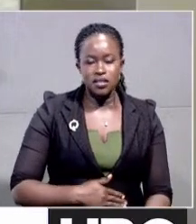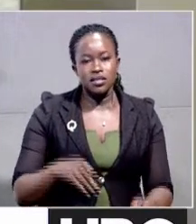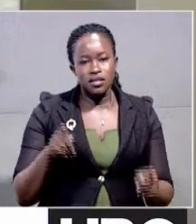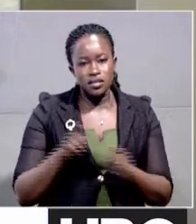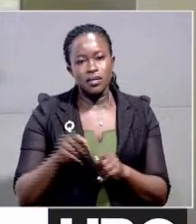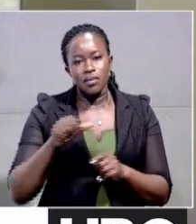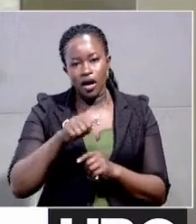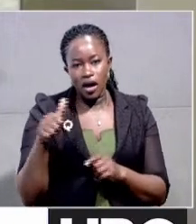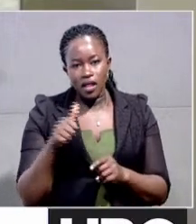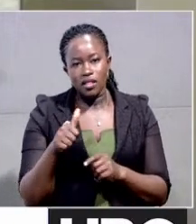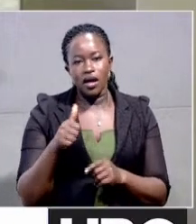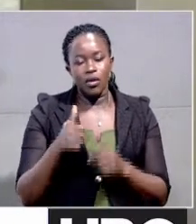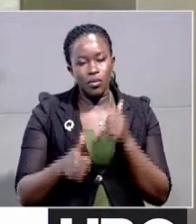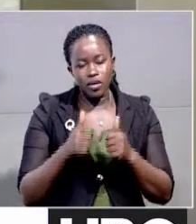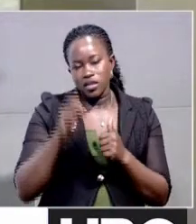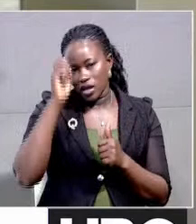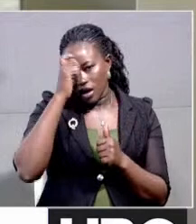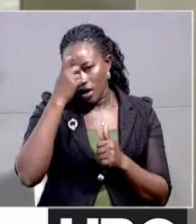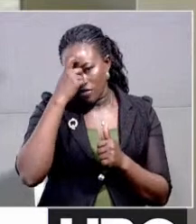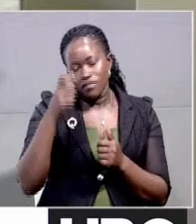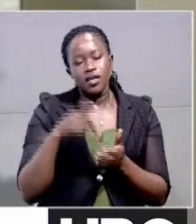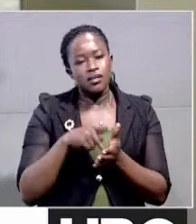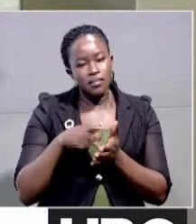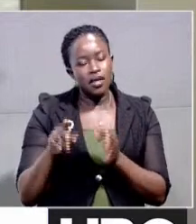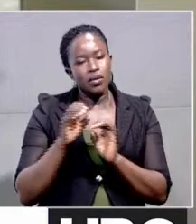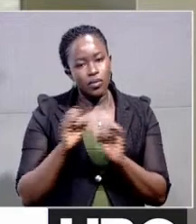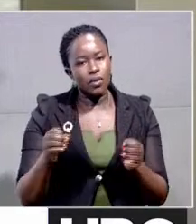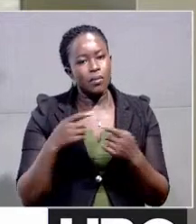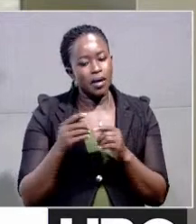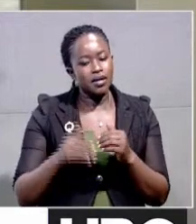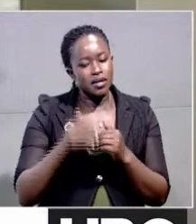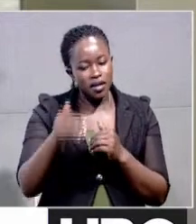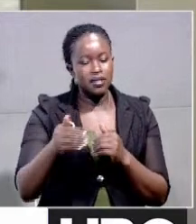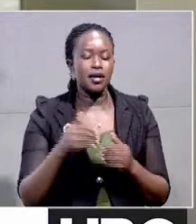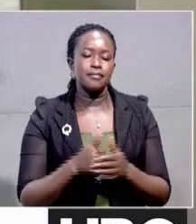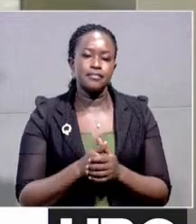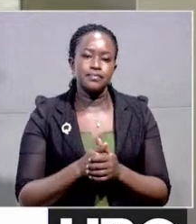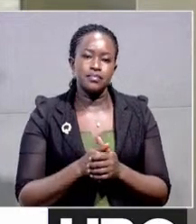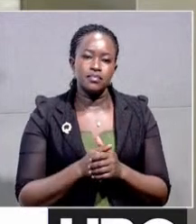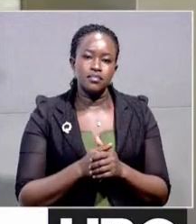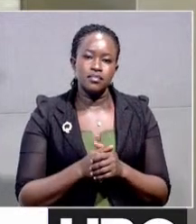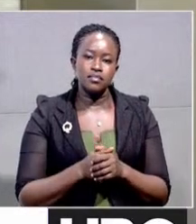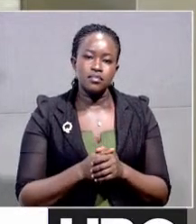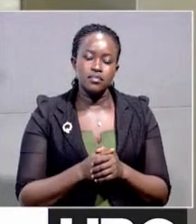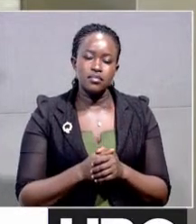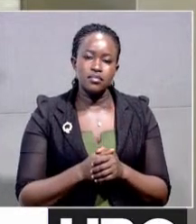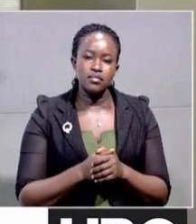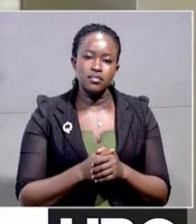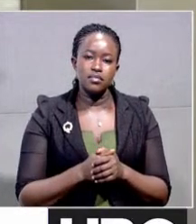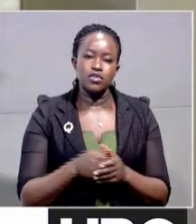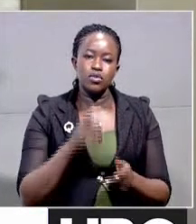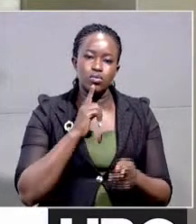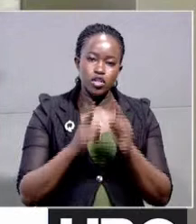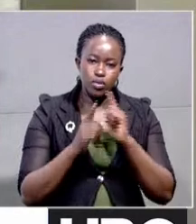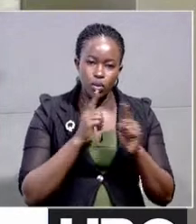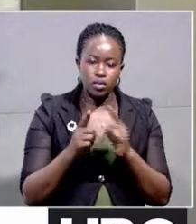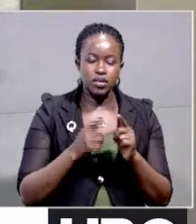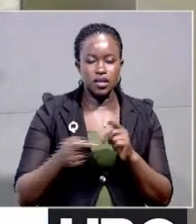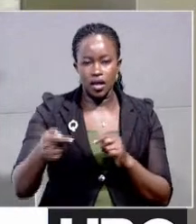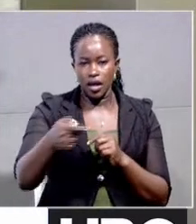by government. But later on, we talked to the teachers of